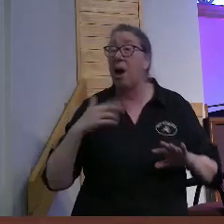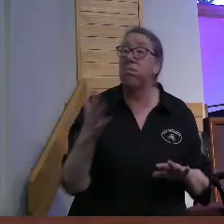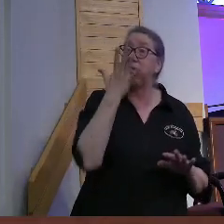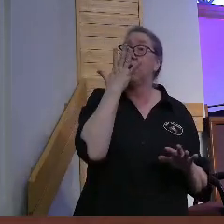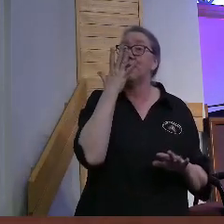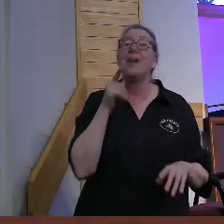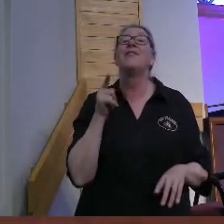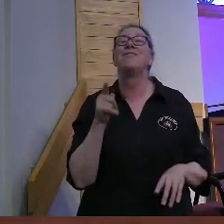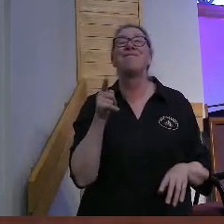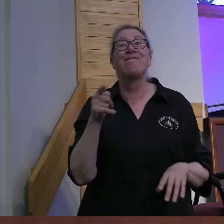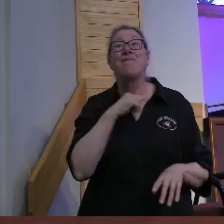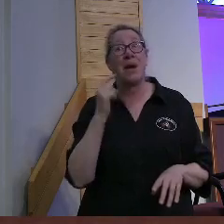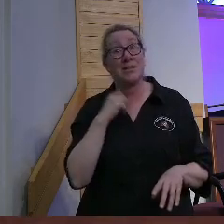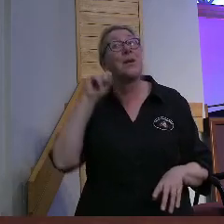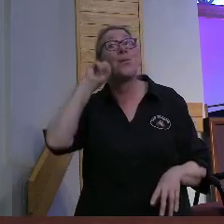understand.